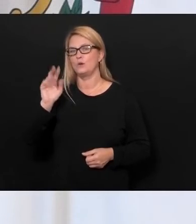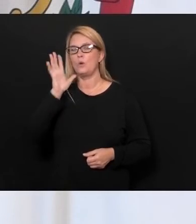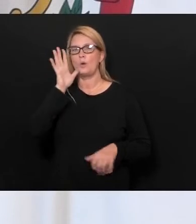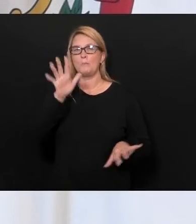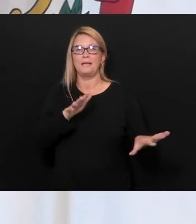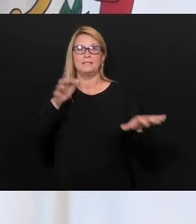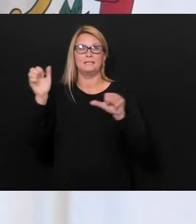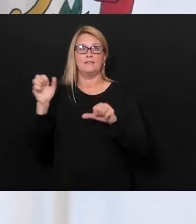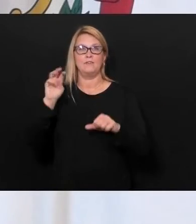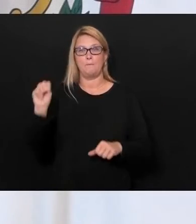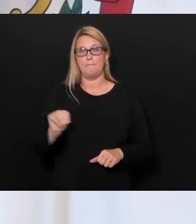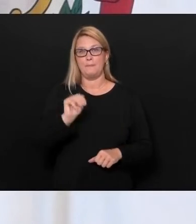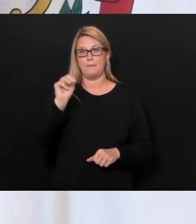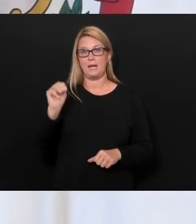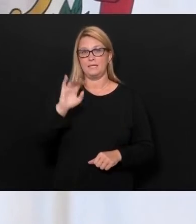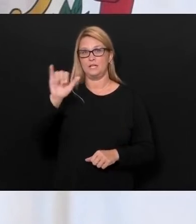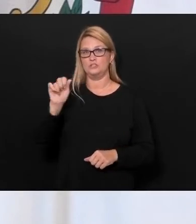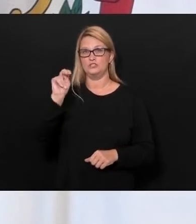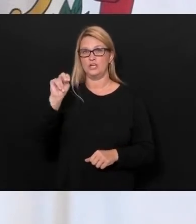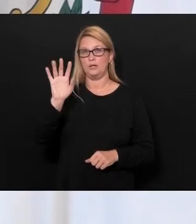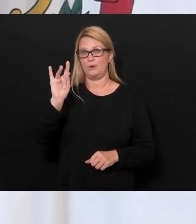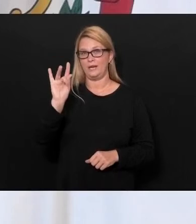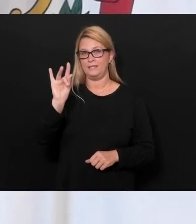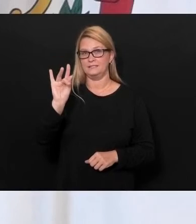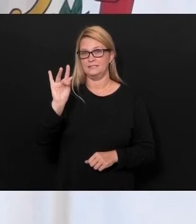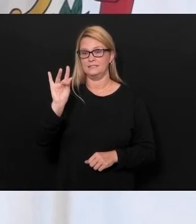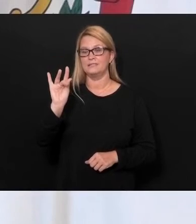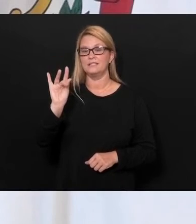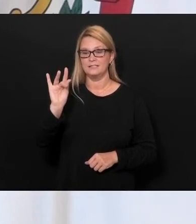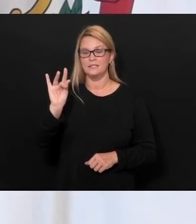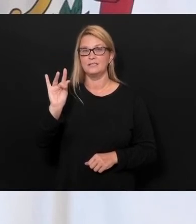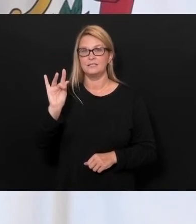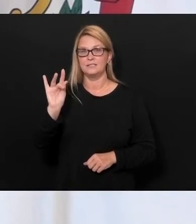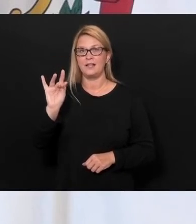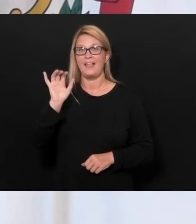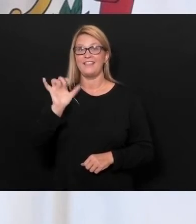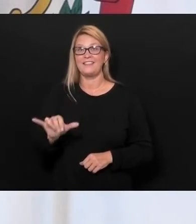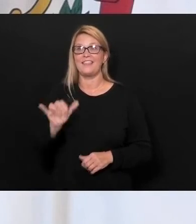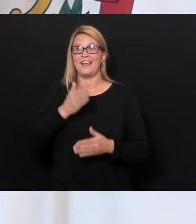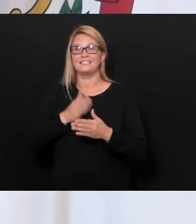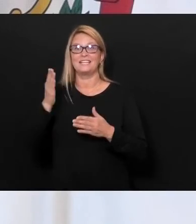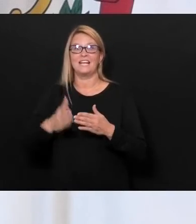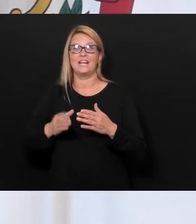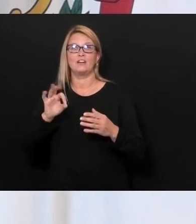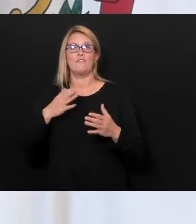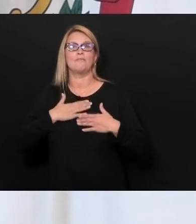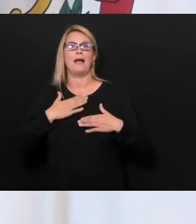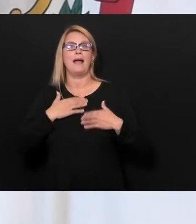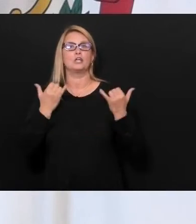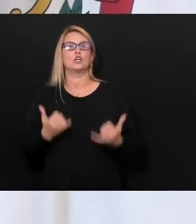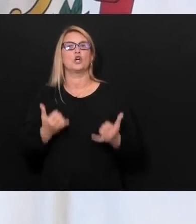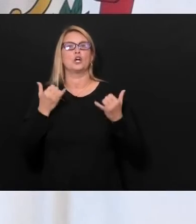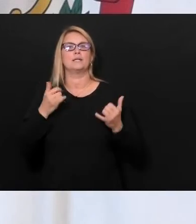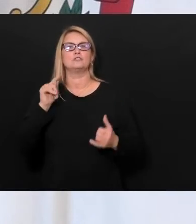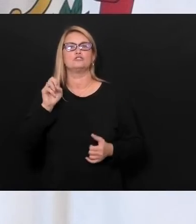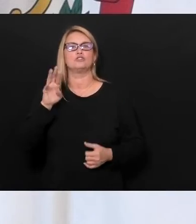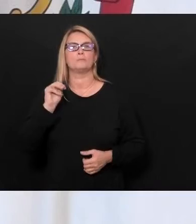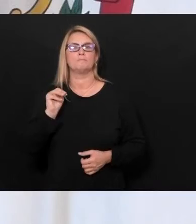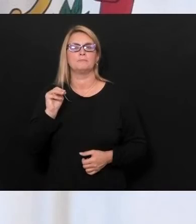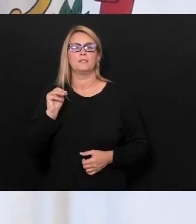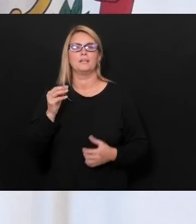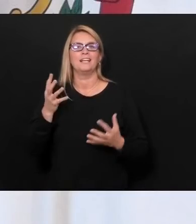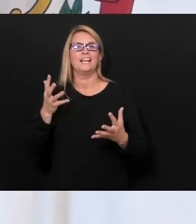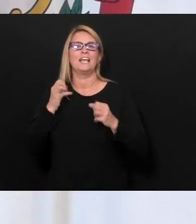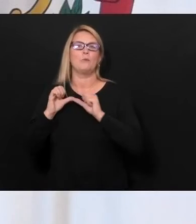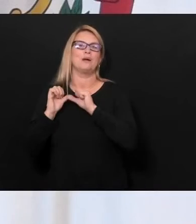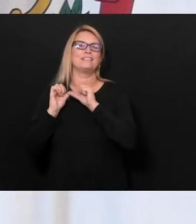on Monday, January the 18th. That is the end of my current term, and he said he wanted to